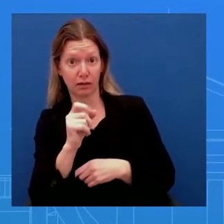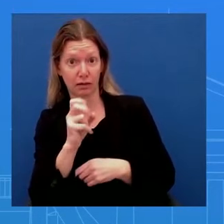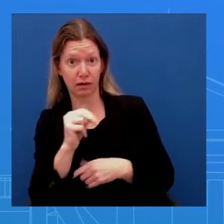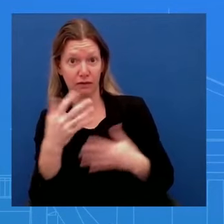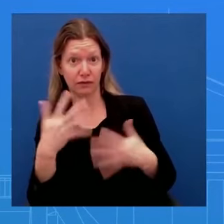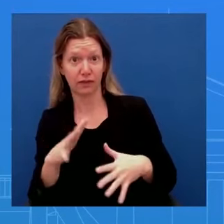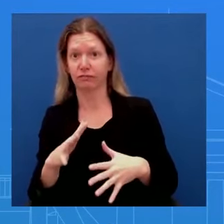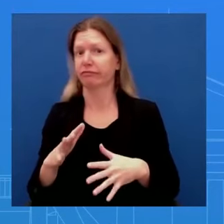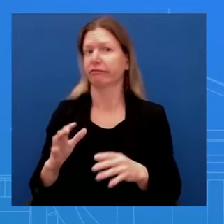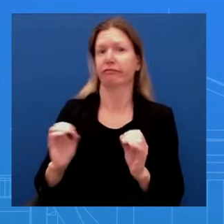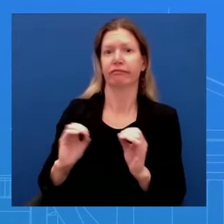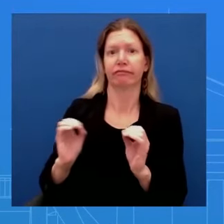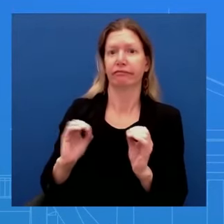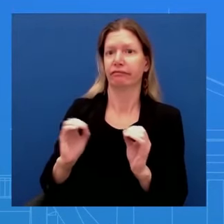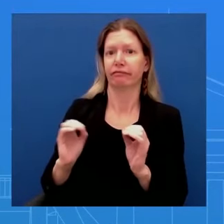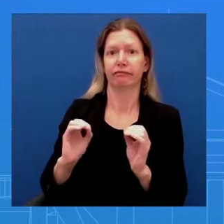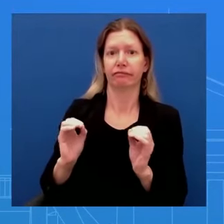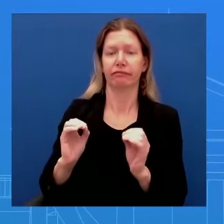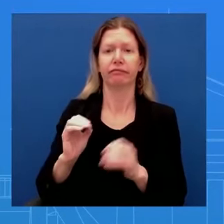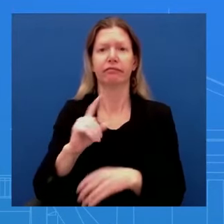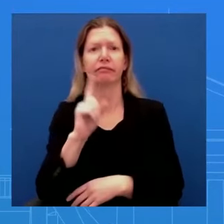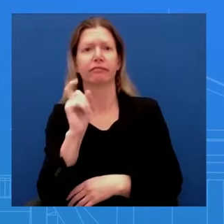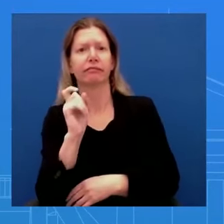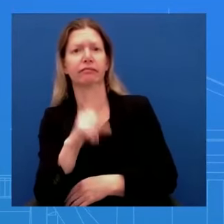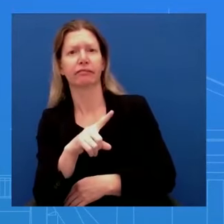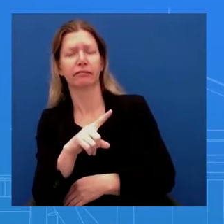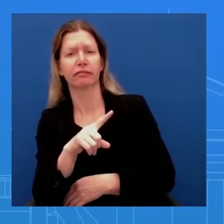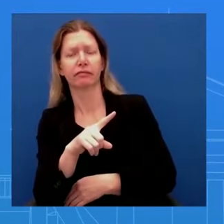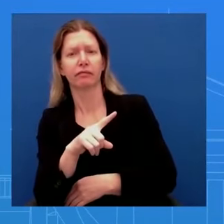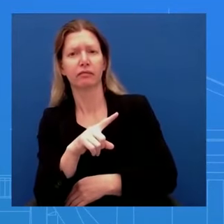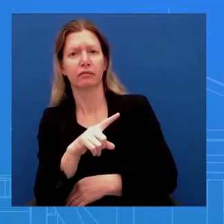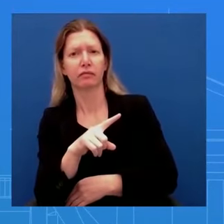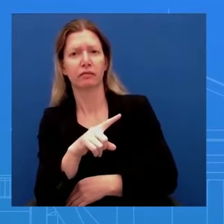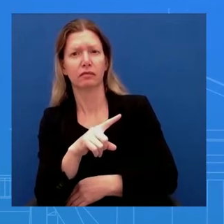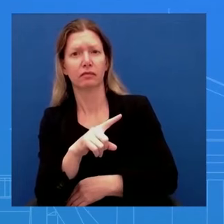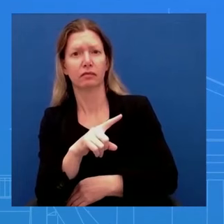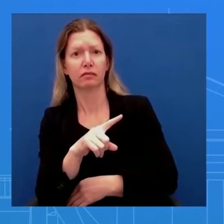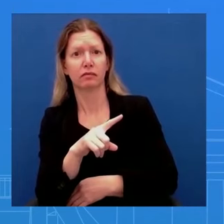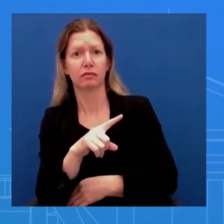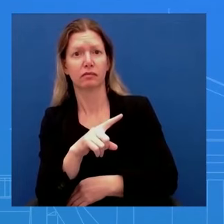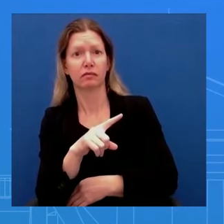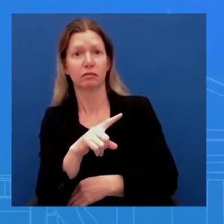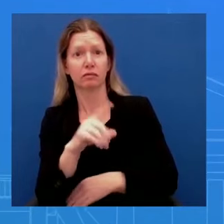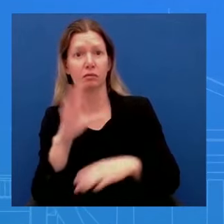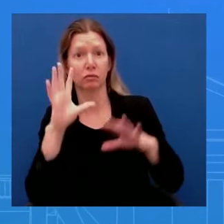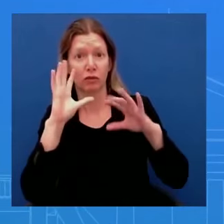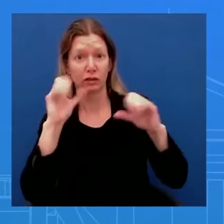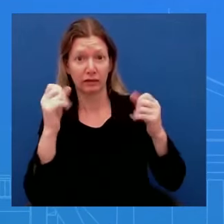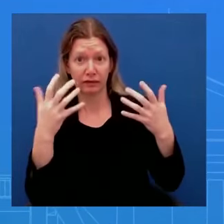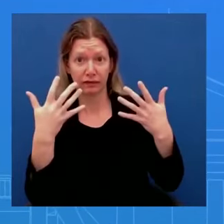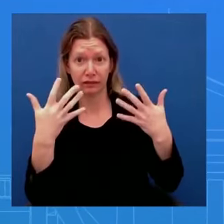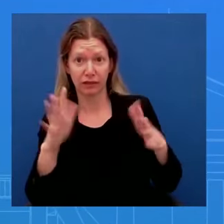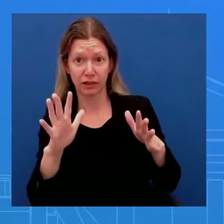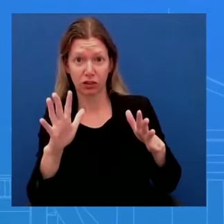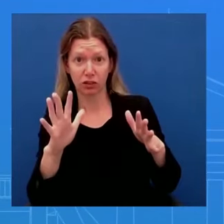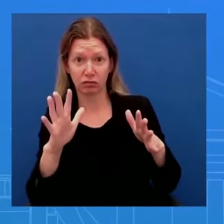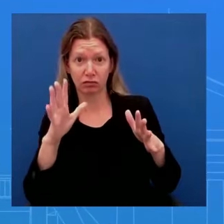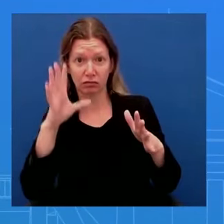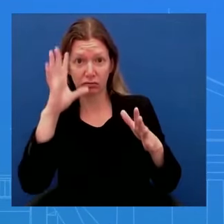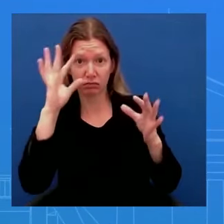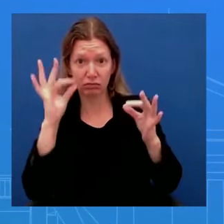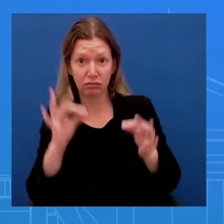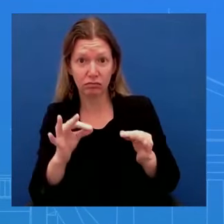Johnson met new Taiwanese ambassador. Has the president met the new ambassador yet? If not, is he going to meet soon? As the president, I'm